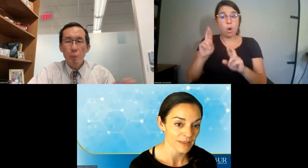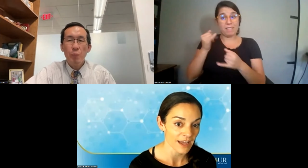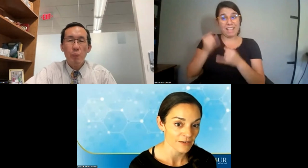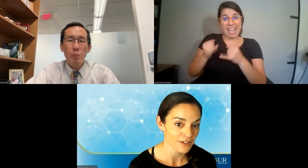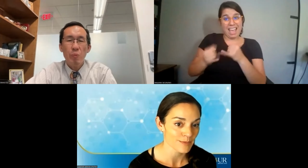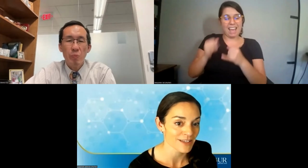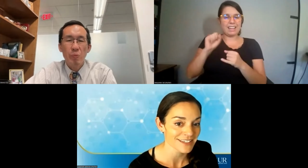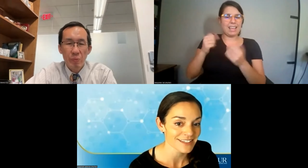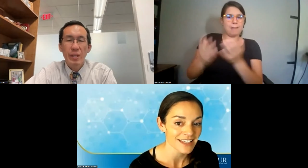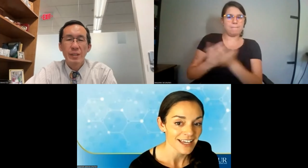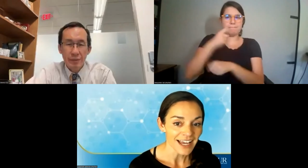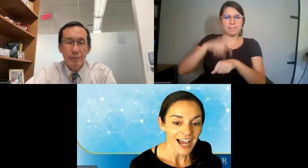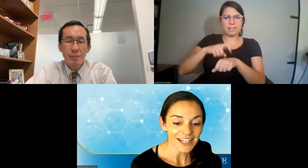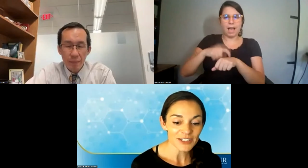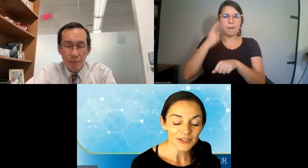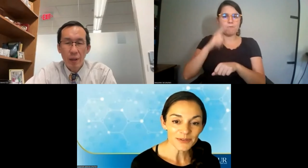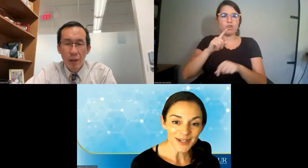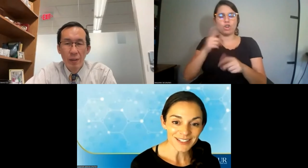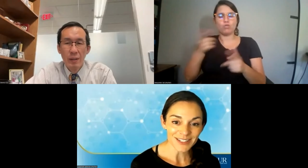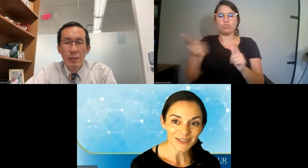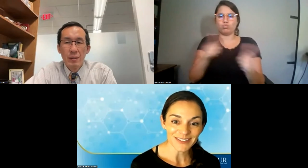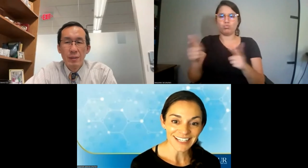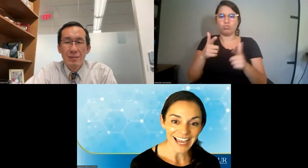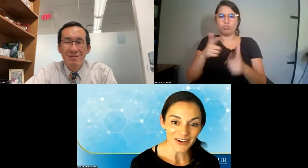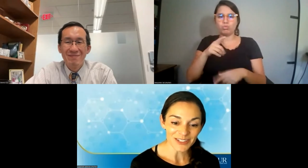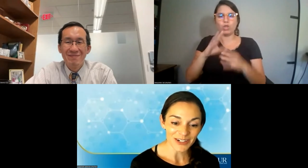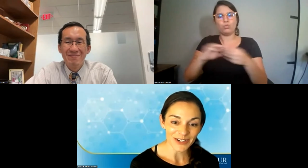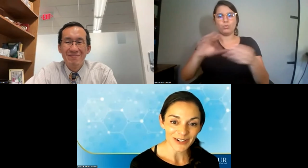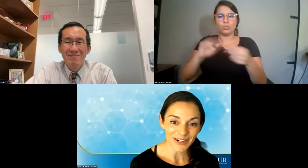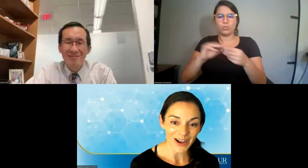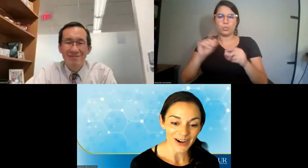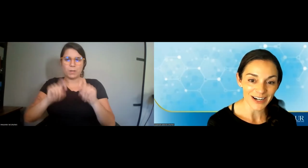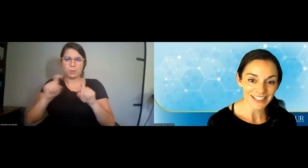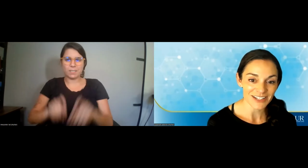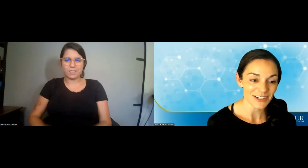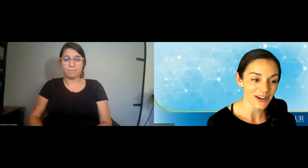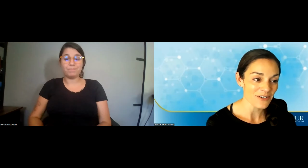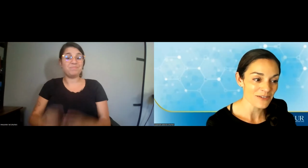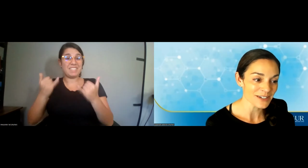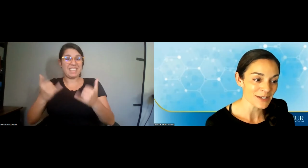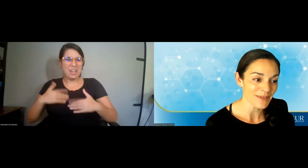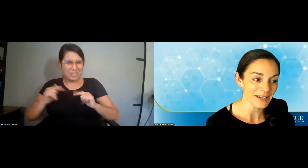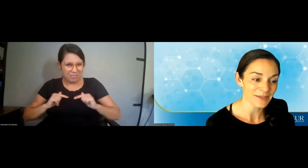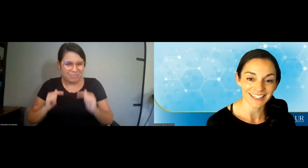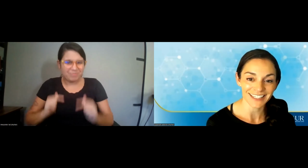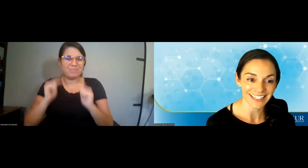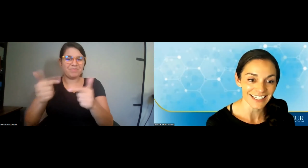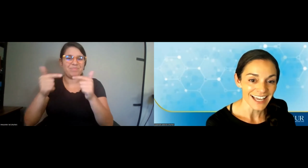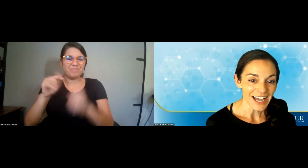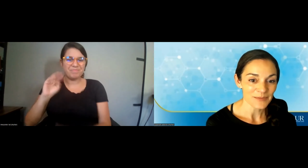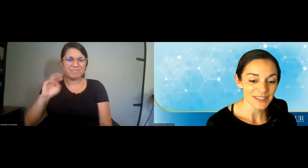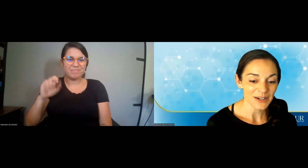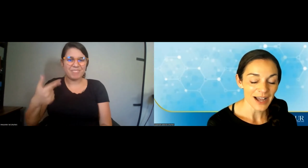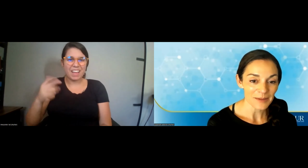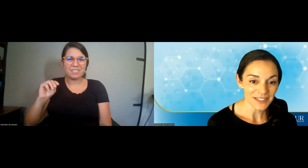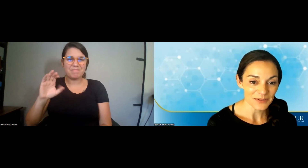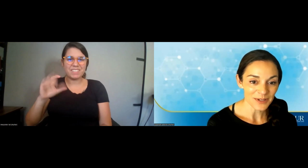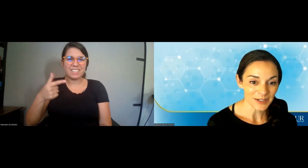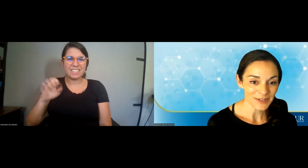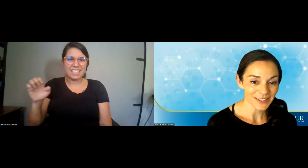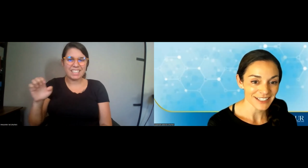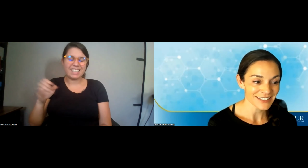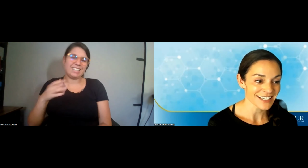some live responses. I do want to now turn our attention over to Meg McGee. I'm so happy